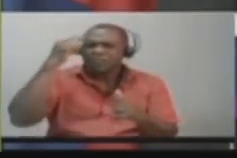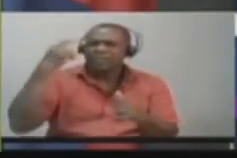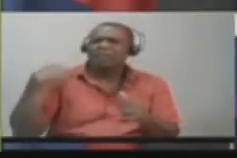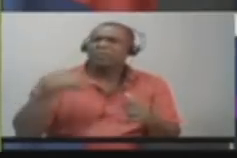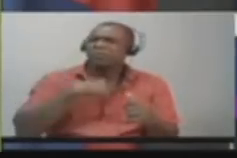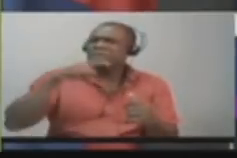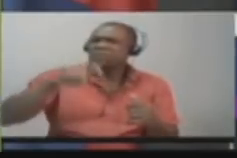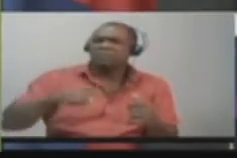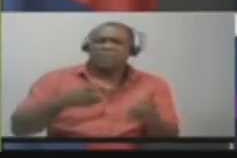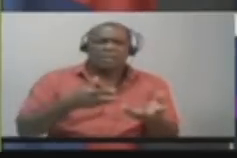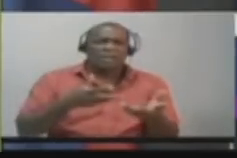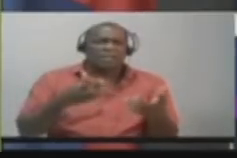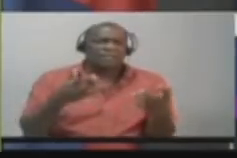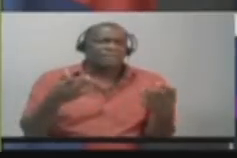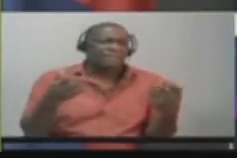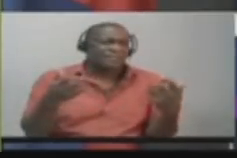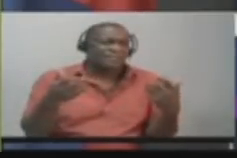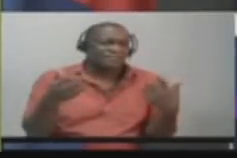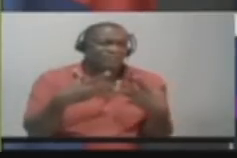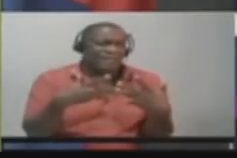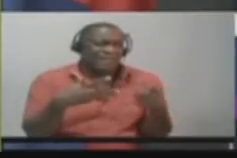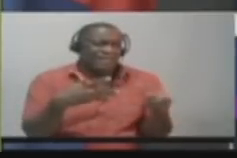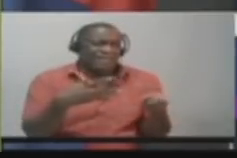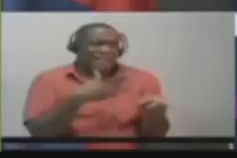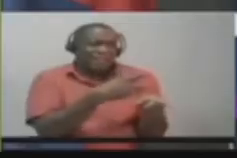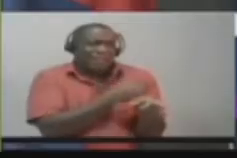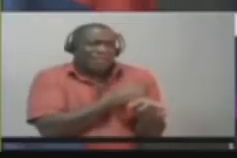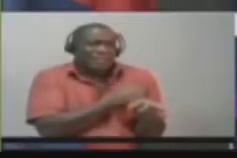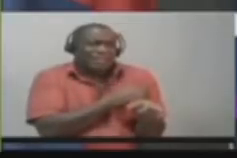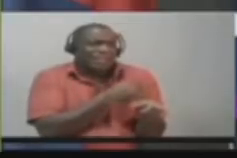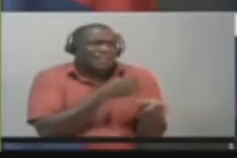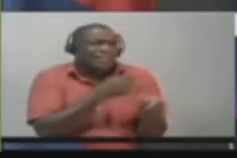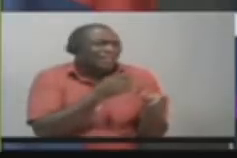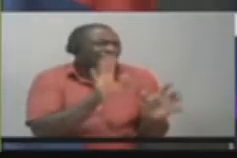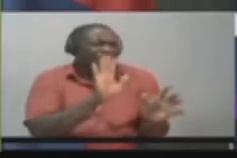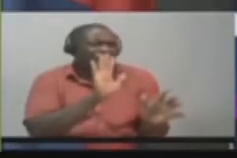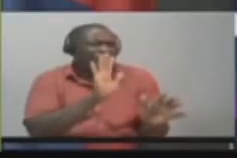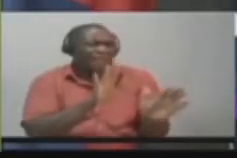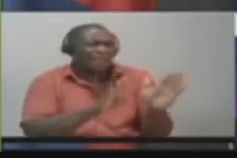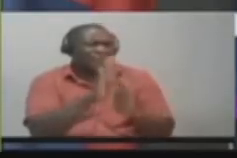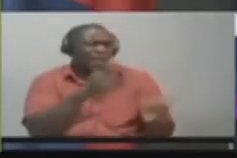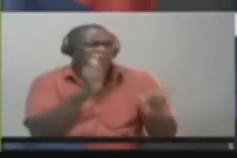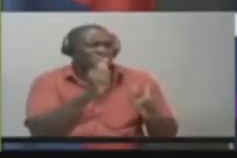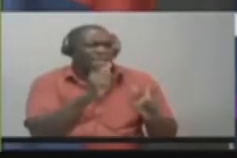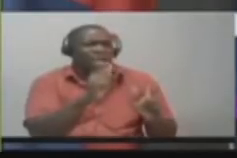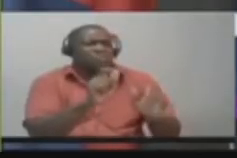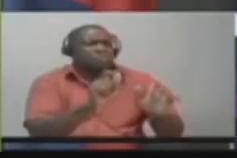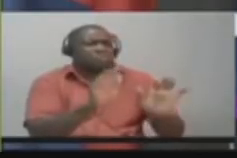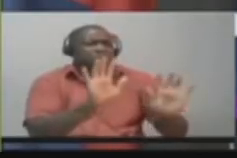quickly and successfully developed. Of course, we have to acknowledge that